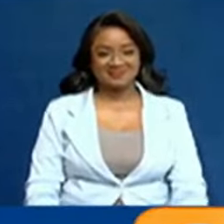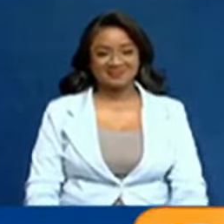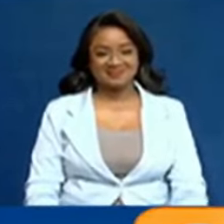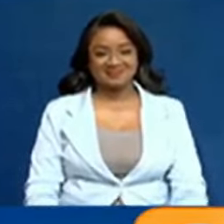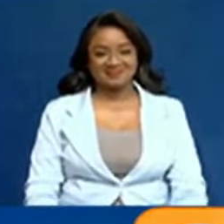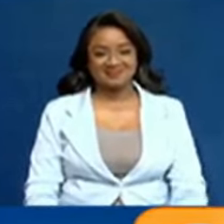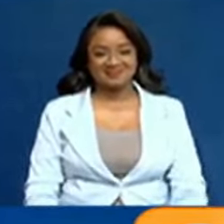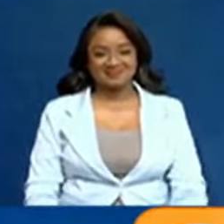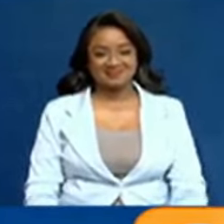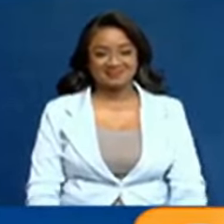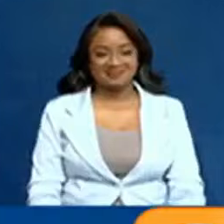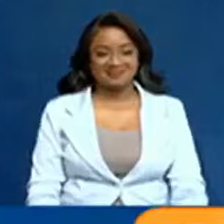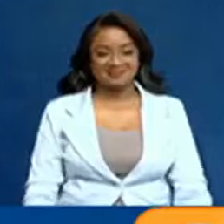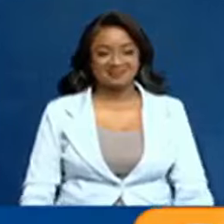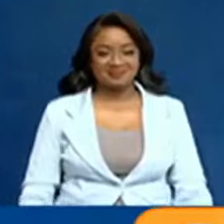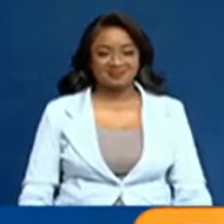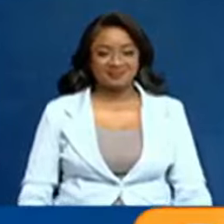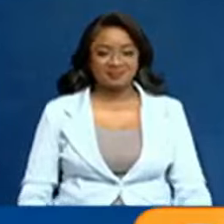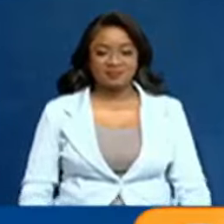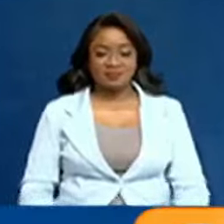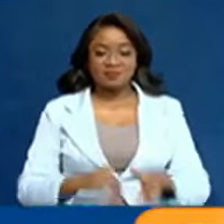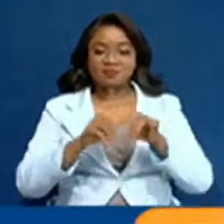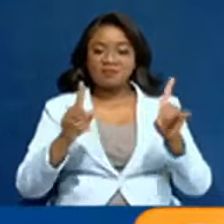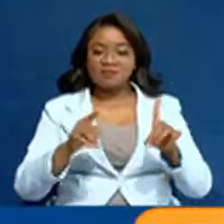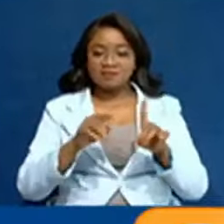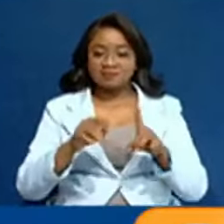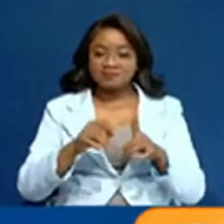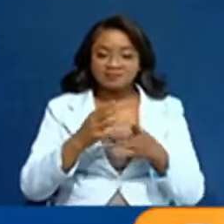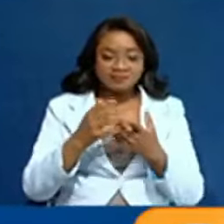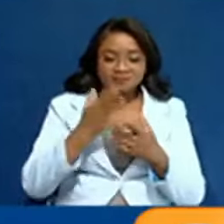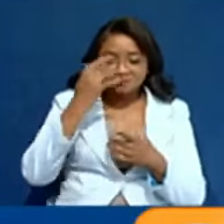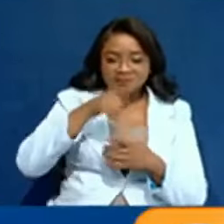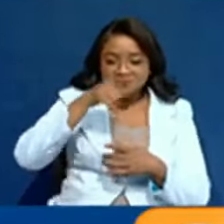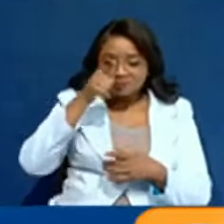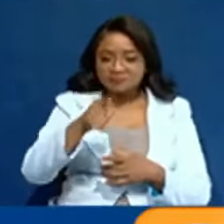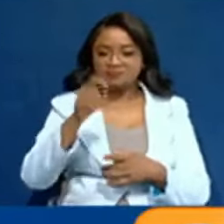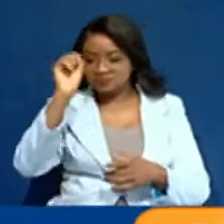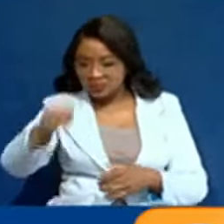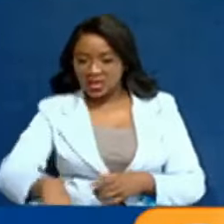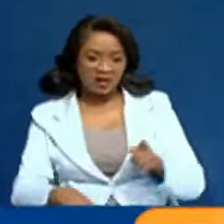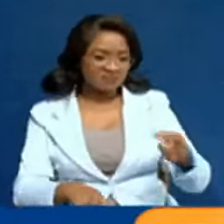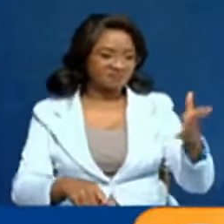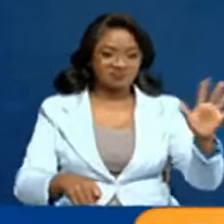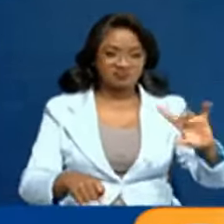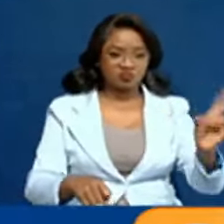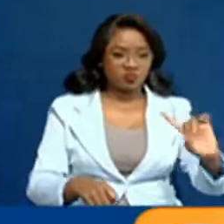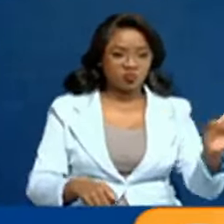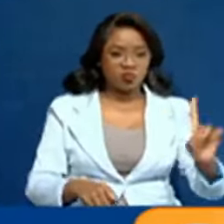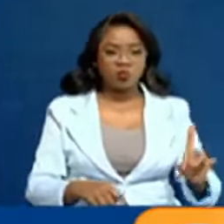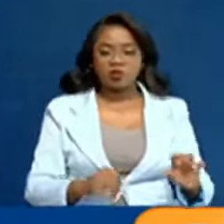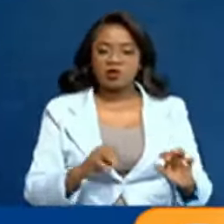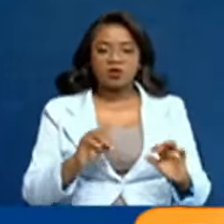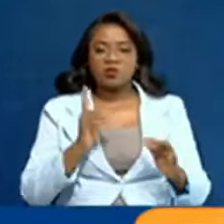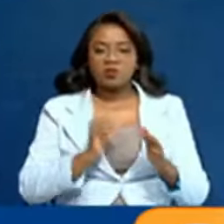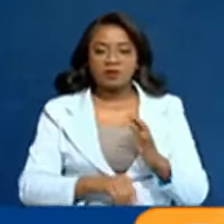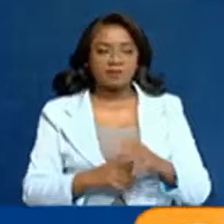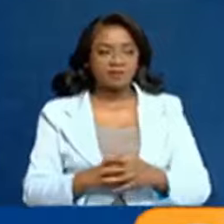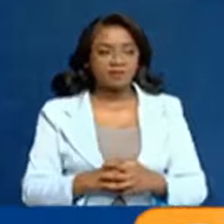determining what becomes a city, it is clearly spelled out in Schedule 1 of